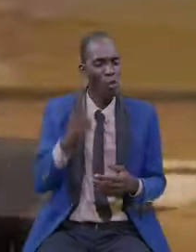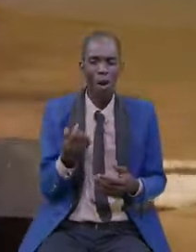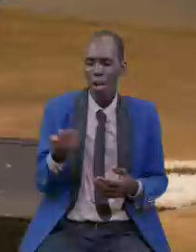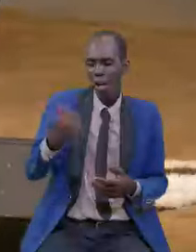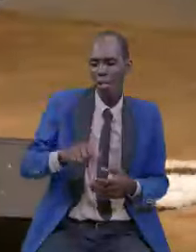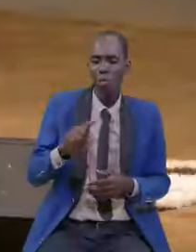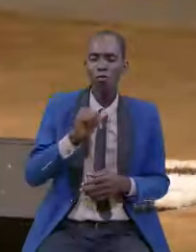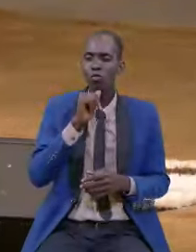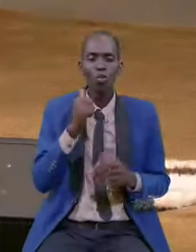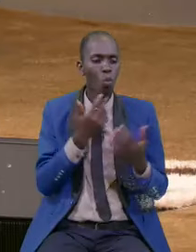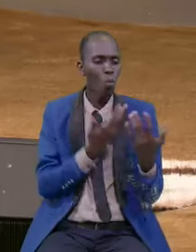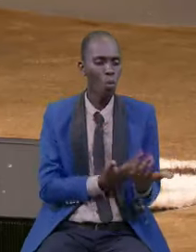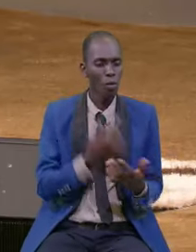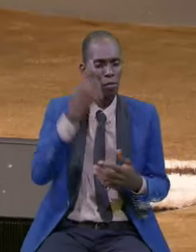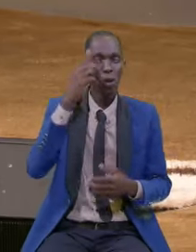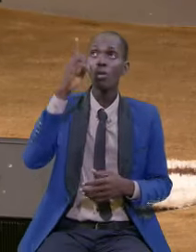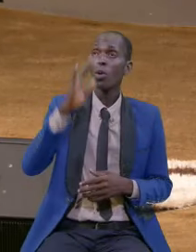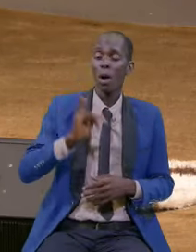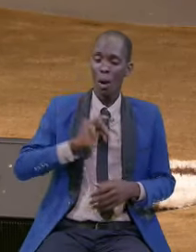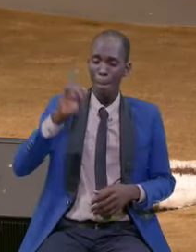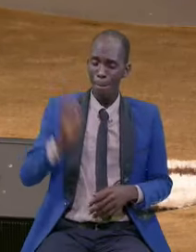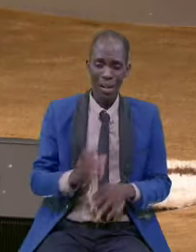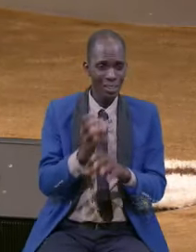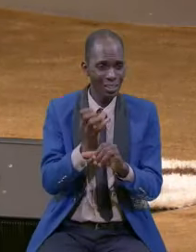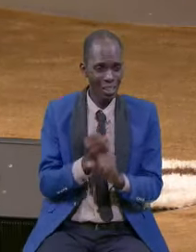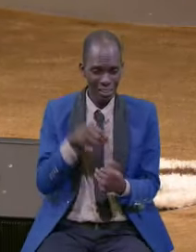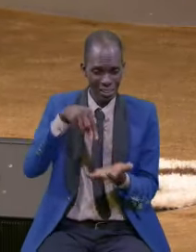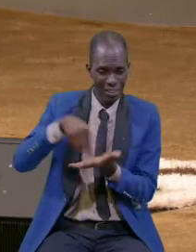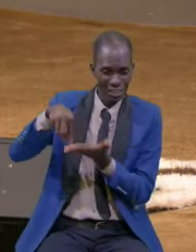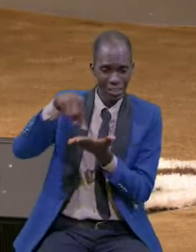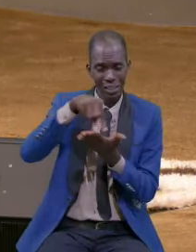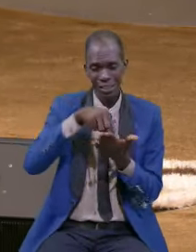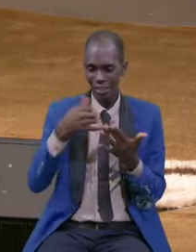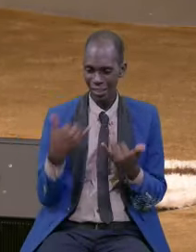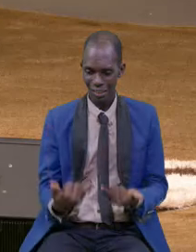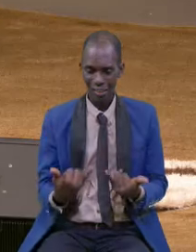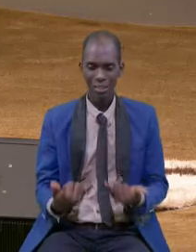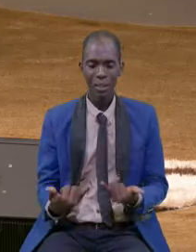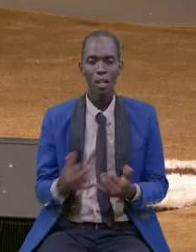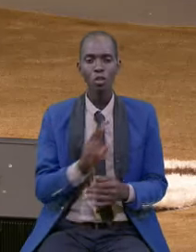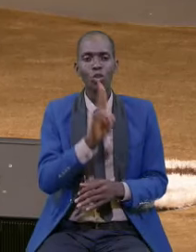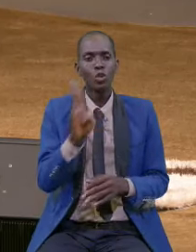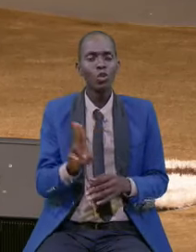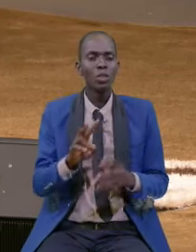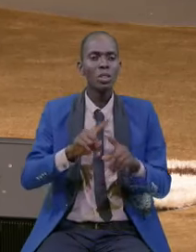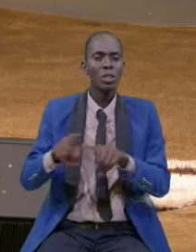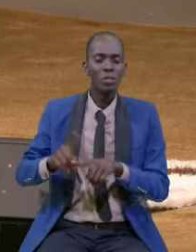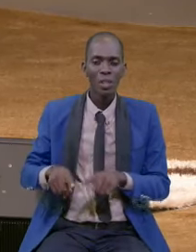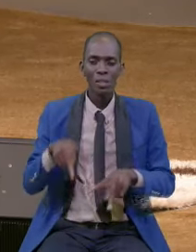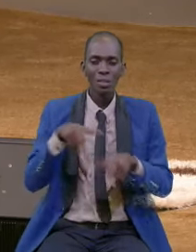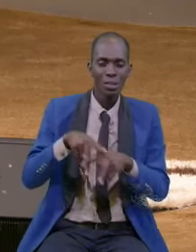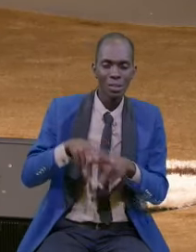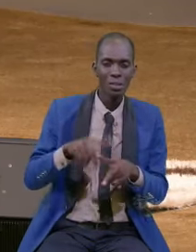have it now. And he'll use all the tricks in the bag. He will use all